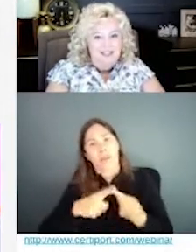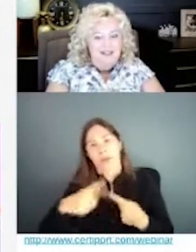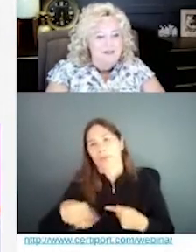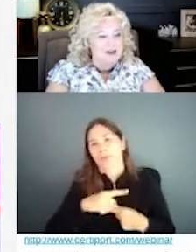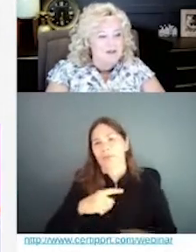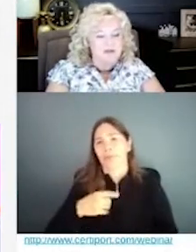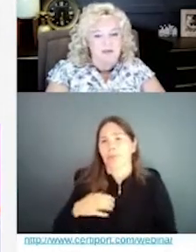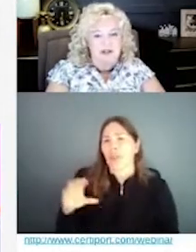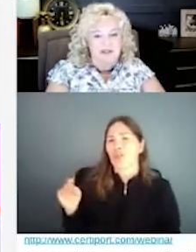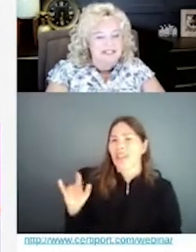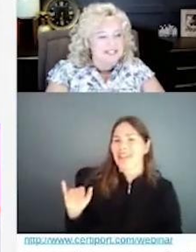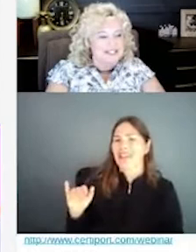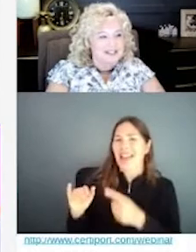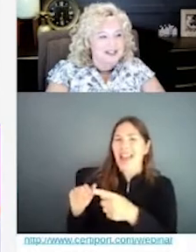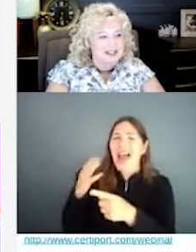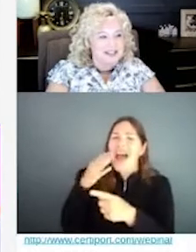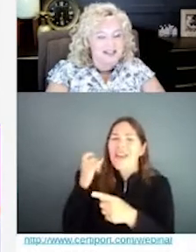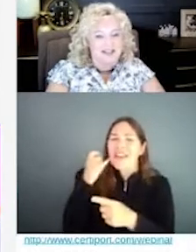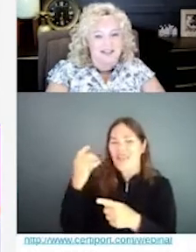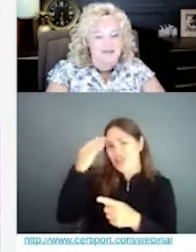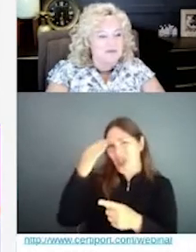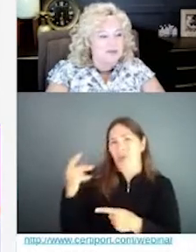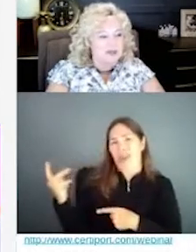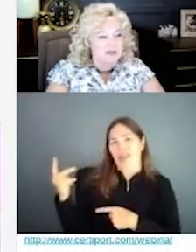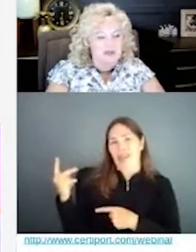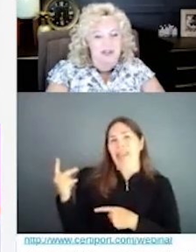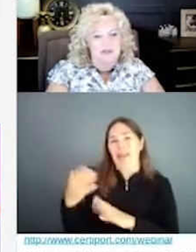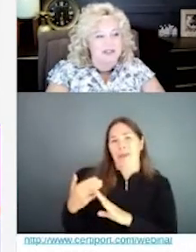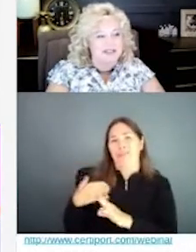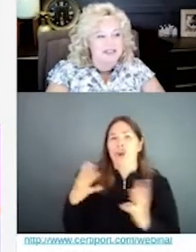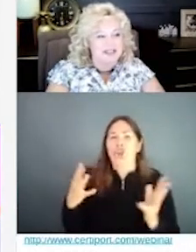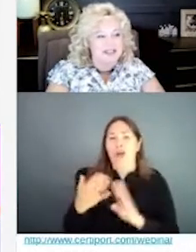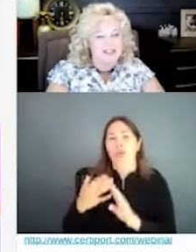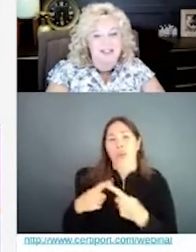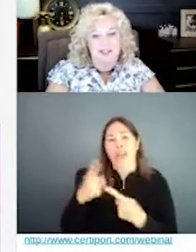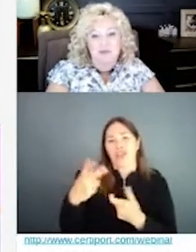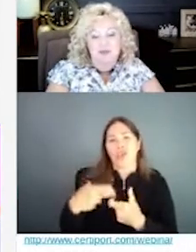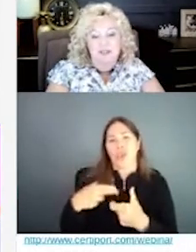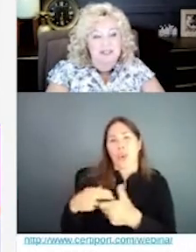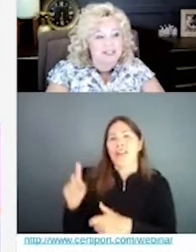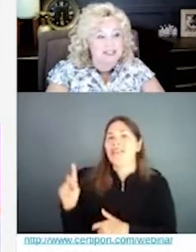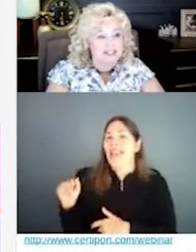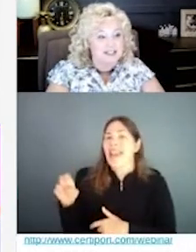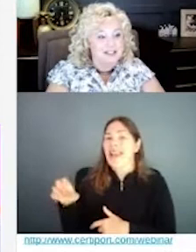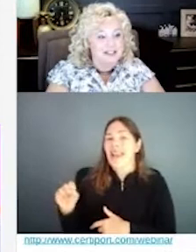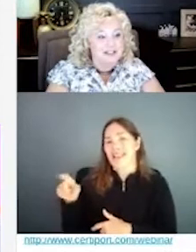I don't know if you all heard Dennis and I talking when you were joining, but Dennis was